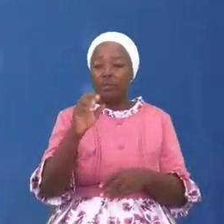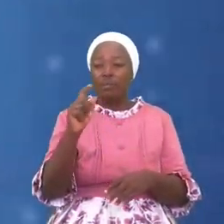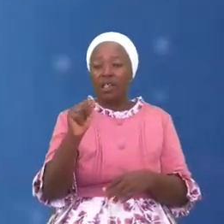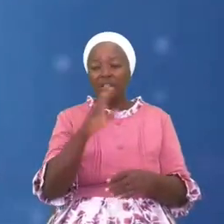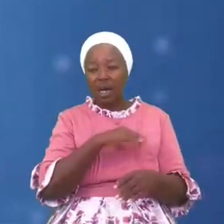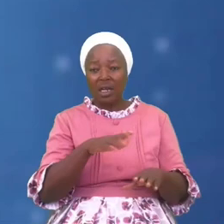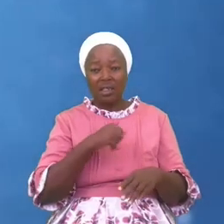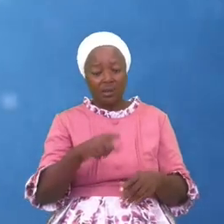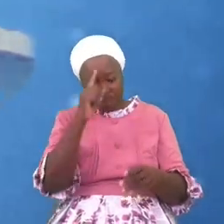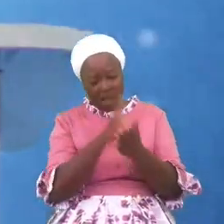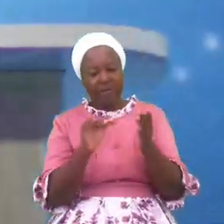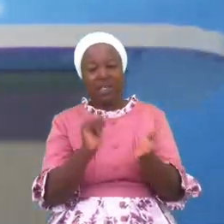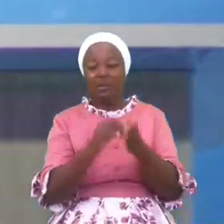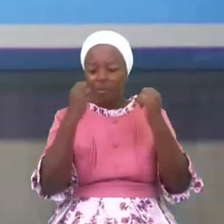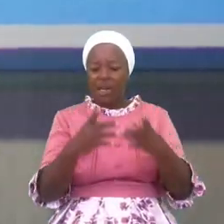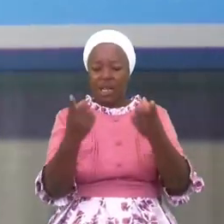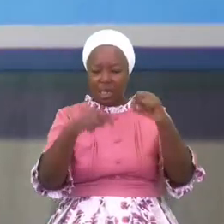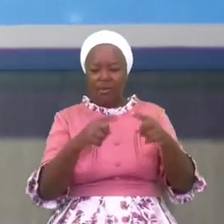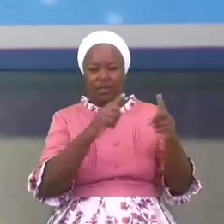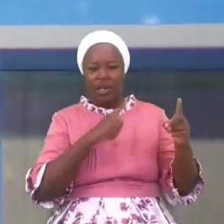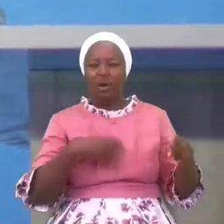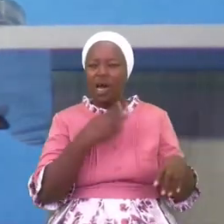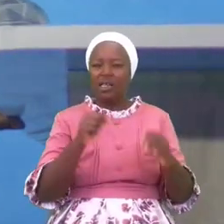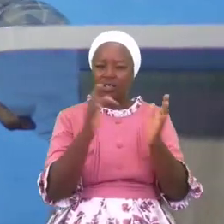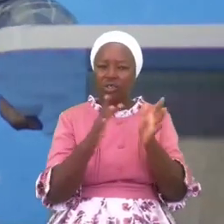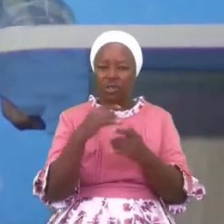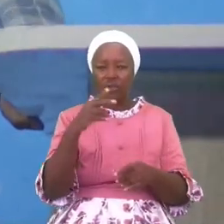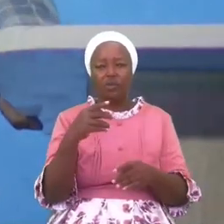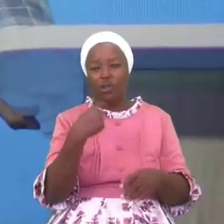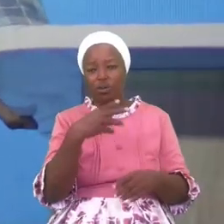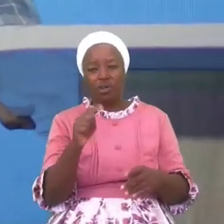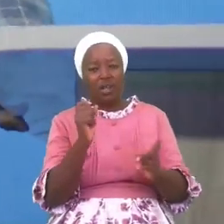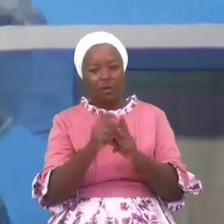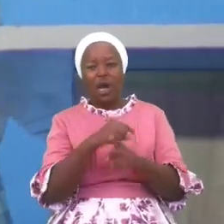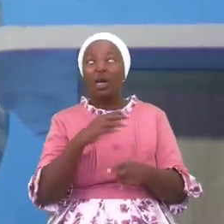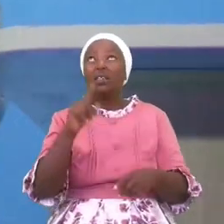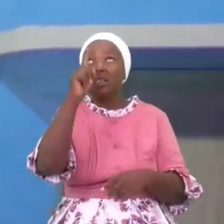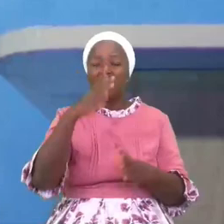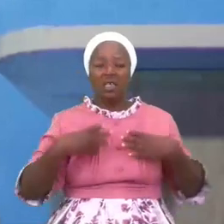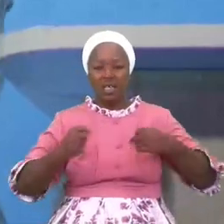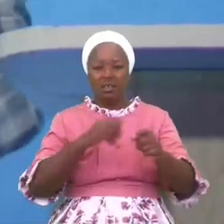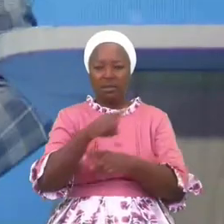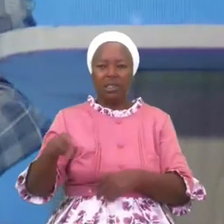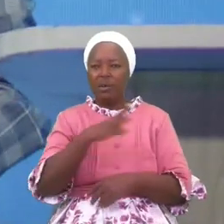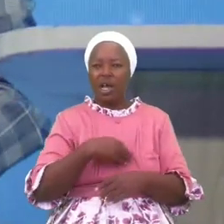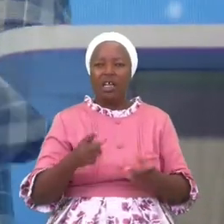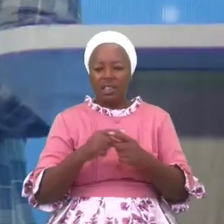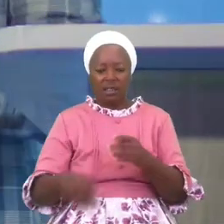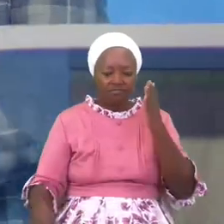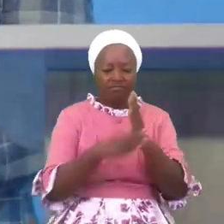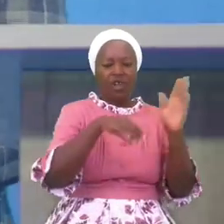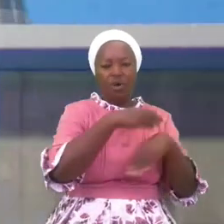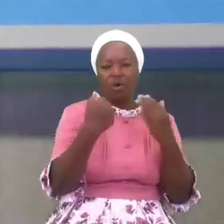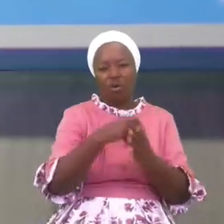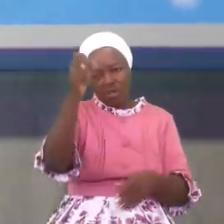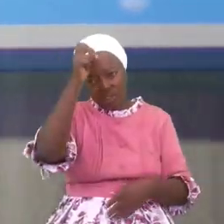word, and he healed them, and he cast out all the devils. Do you believe that report? Then the arm of the Lord